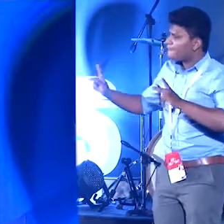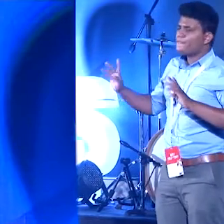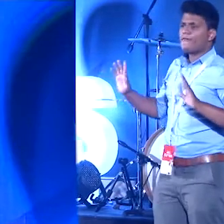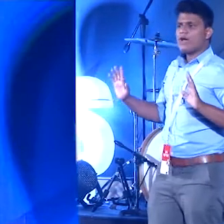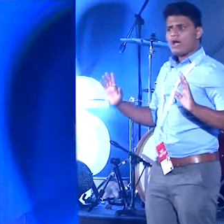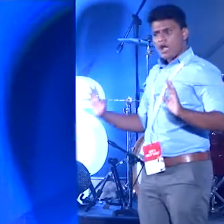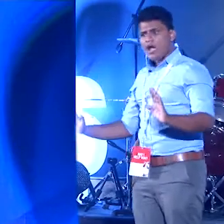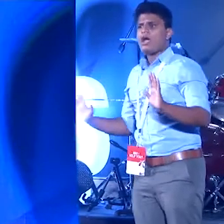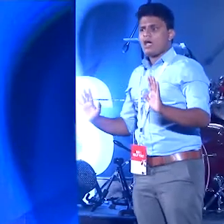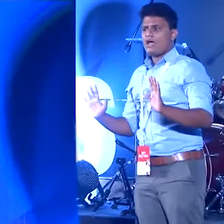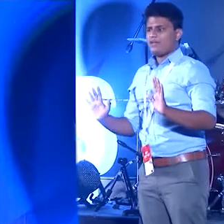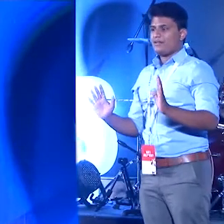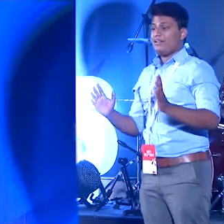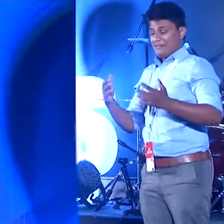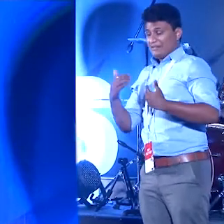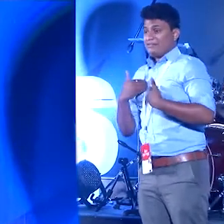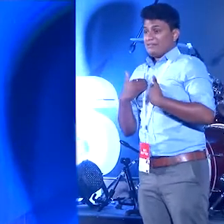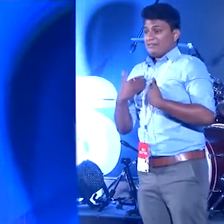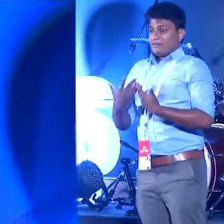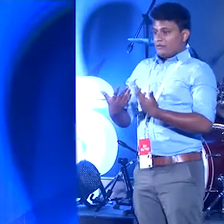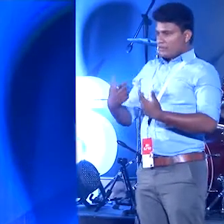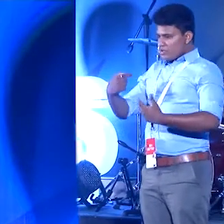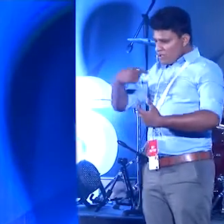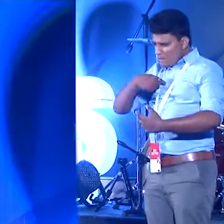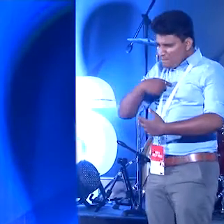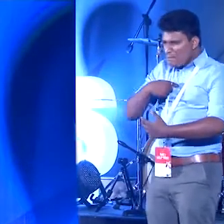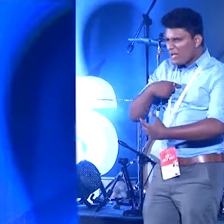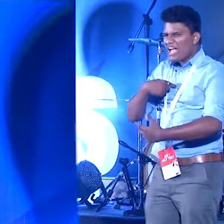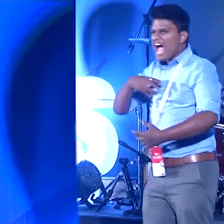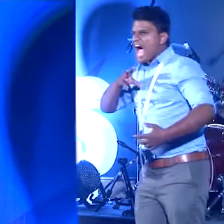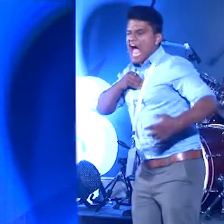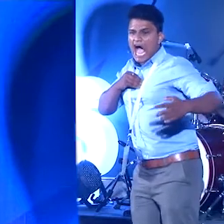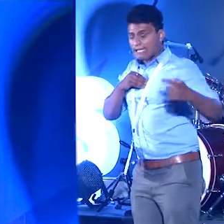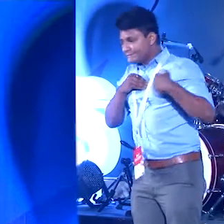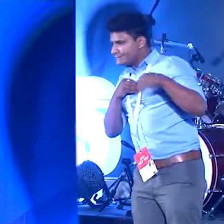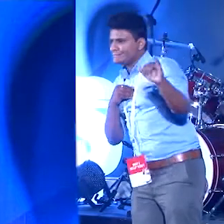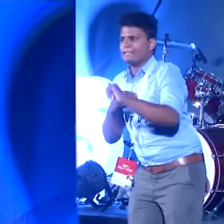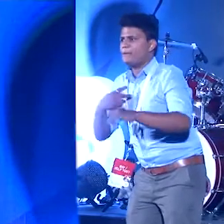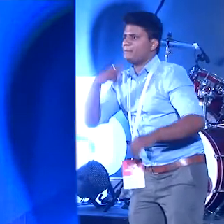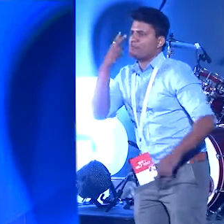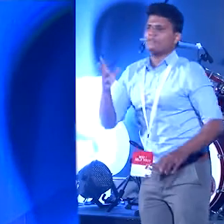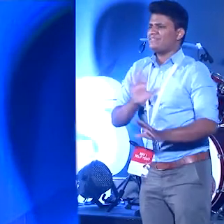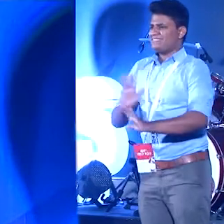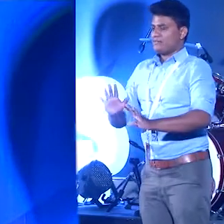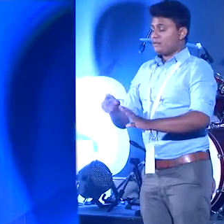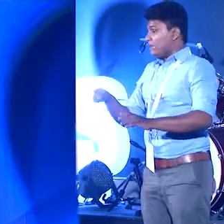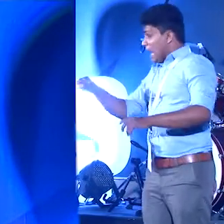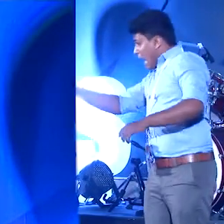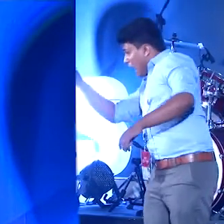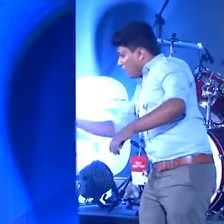We begin to see things not as we are, we begin to see things as they are.